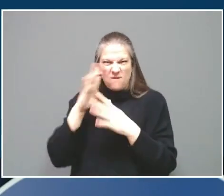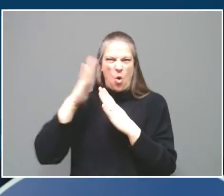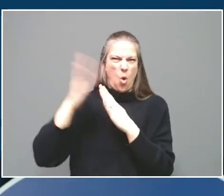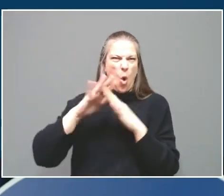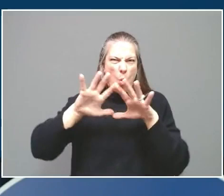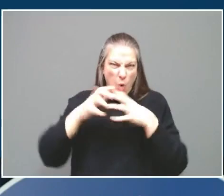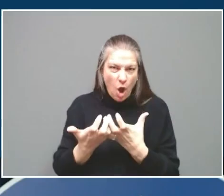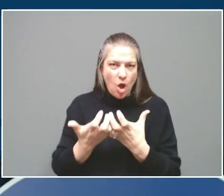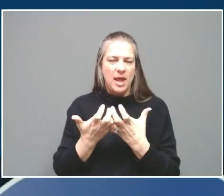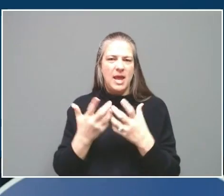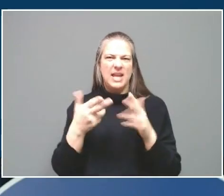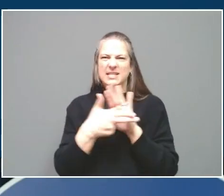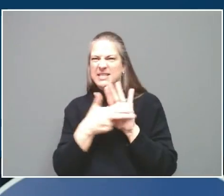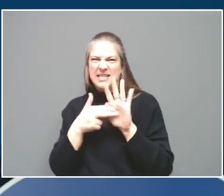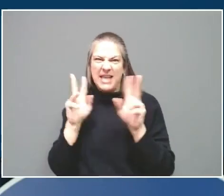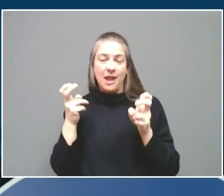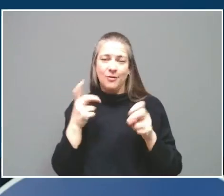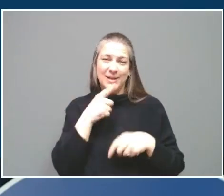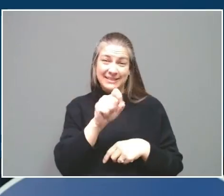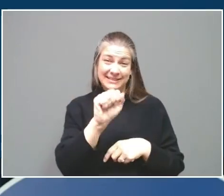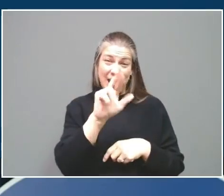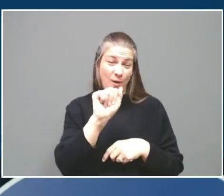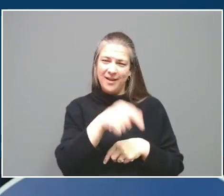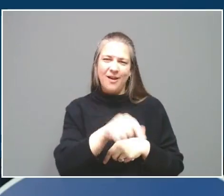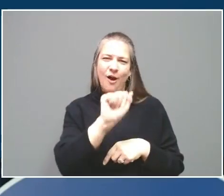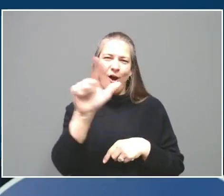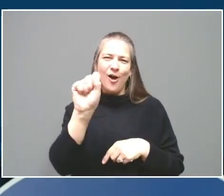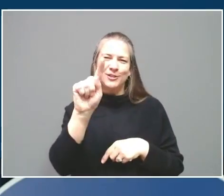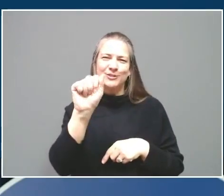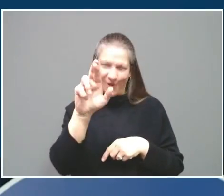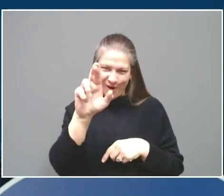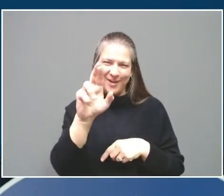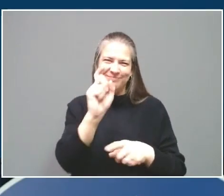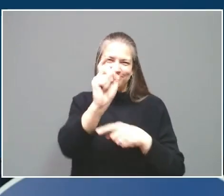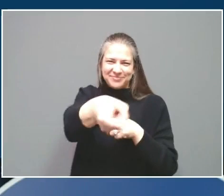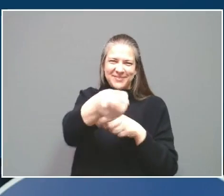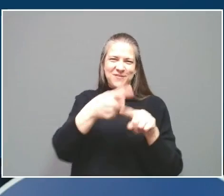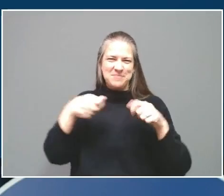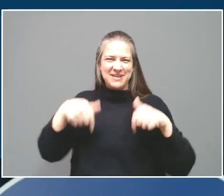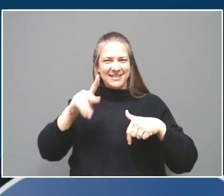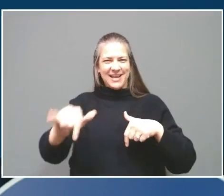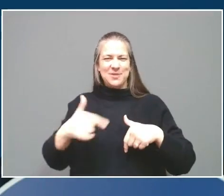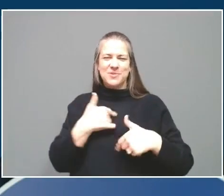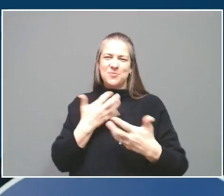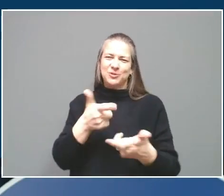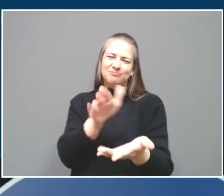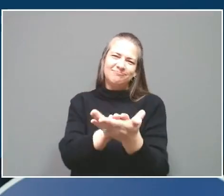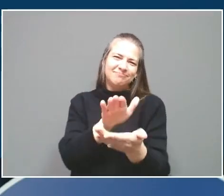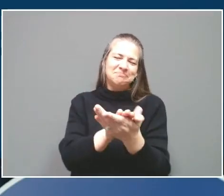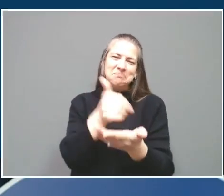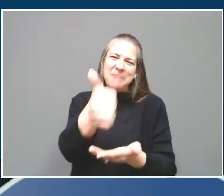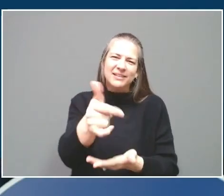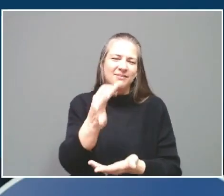Well, Sarah's already an all-star given today here in Kentucky, so we wish her the best of luck. Let's cheer her on